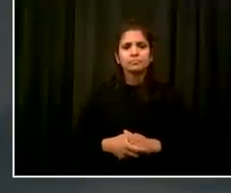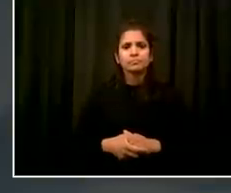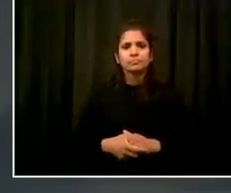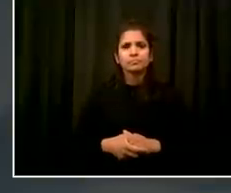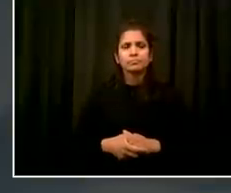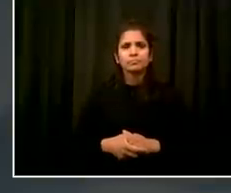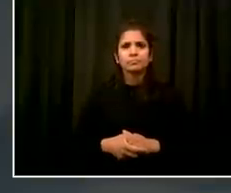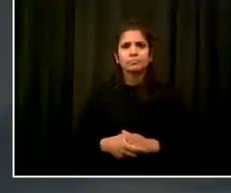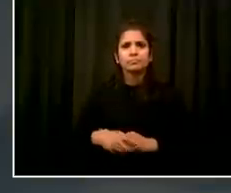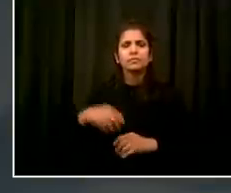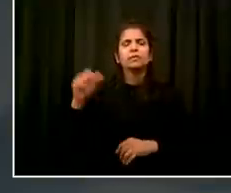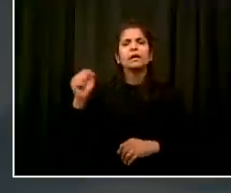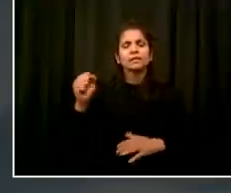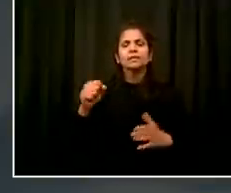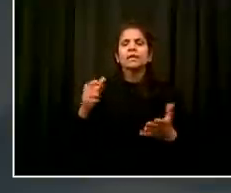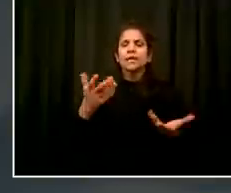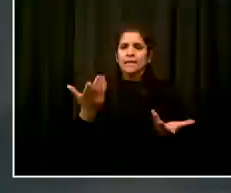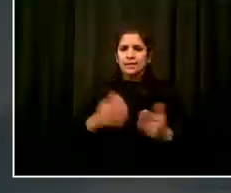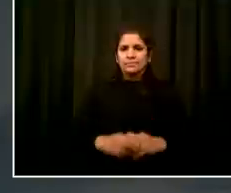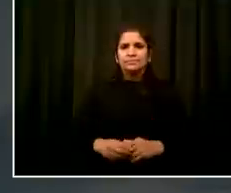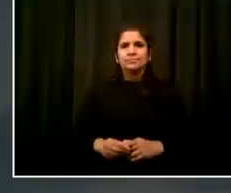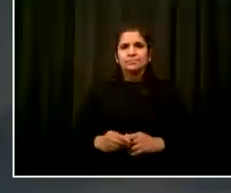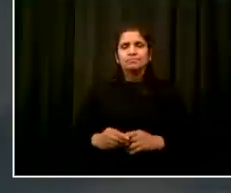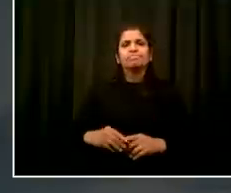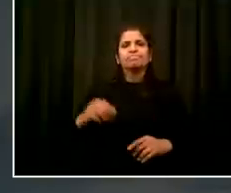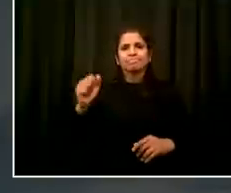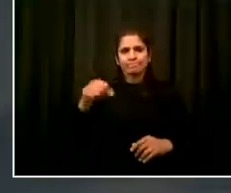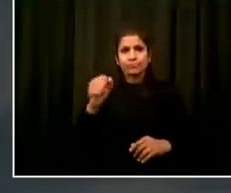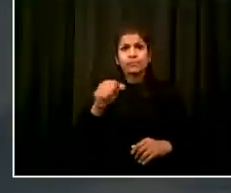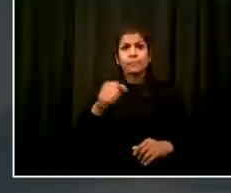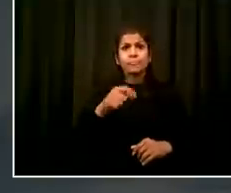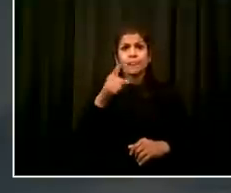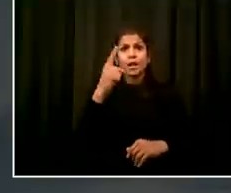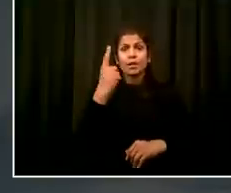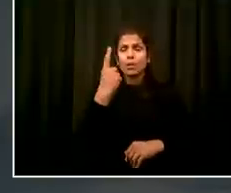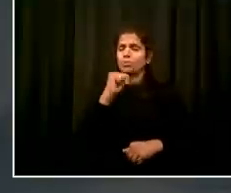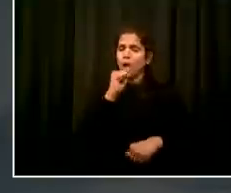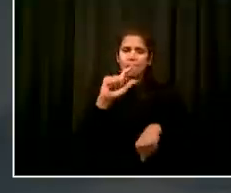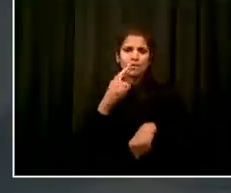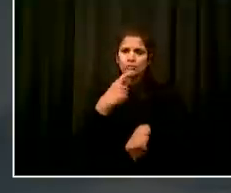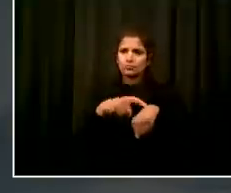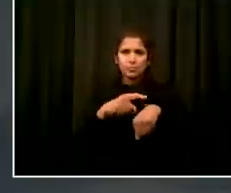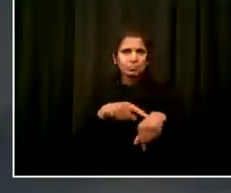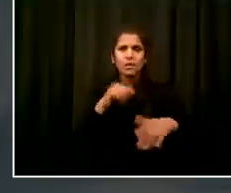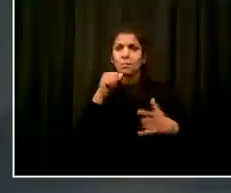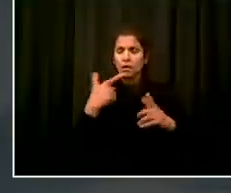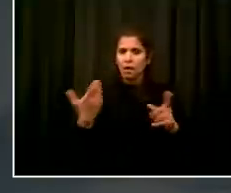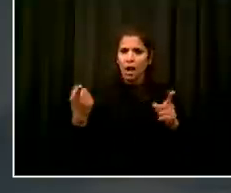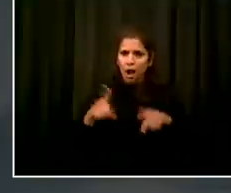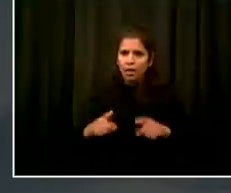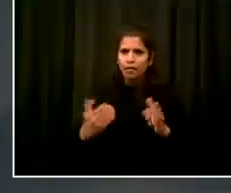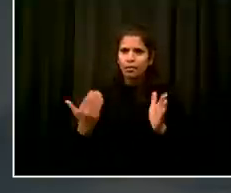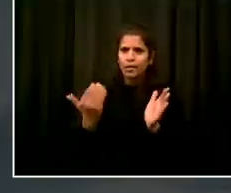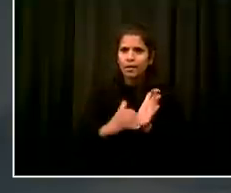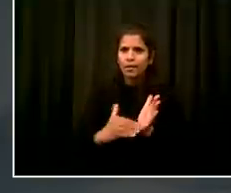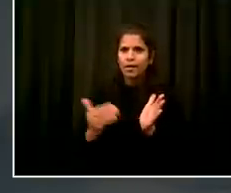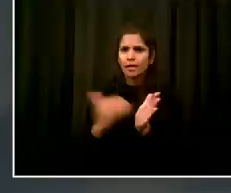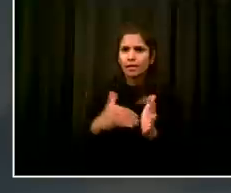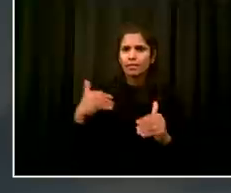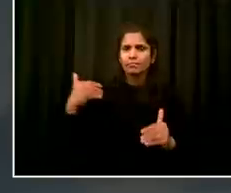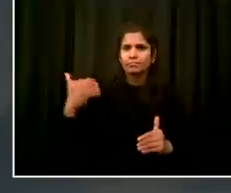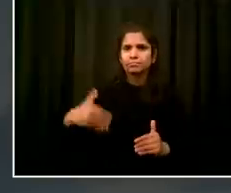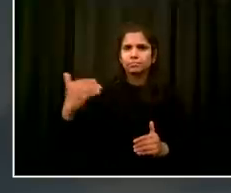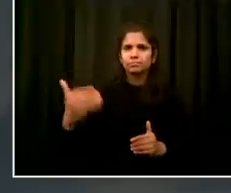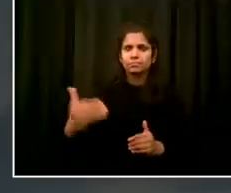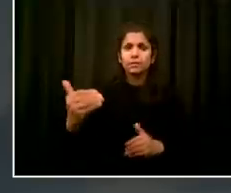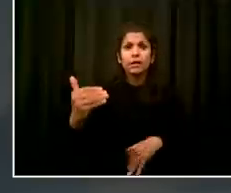unfortunately, it's not an isolated incident. That's the latest. Again, just to put out so the public understands what's happening, I think it's